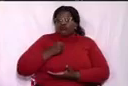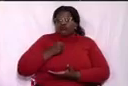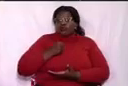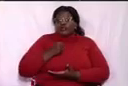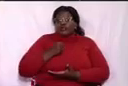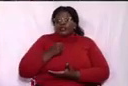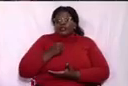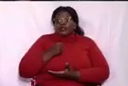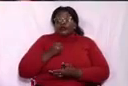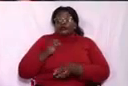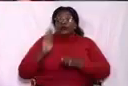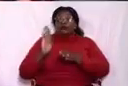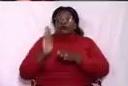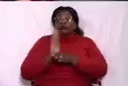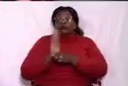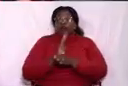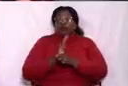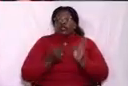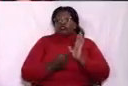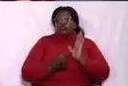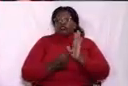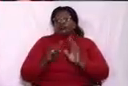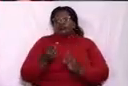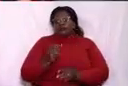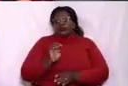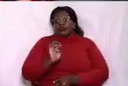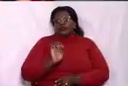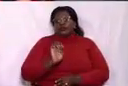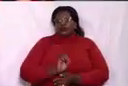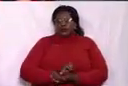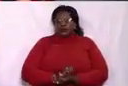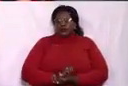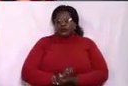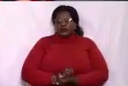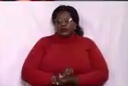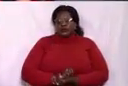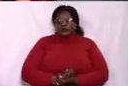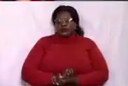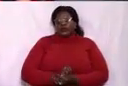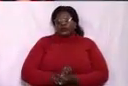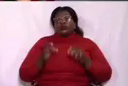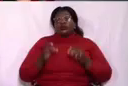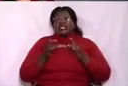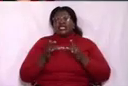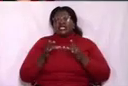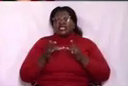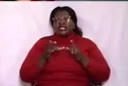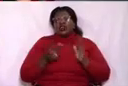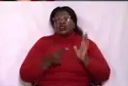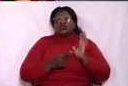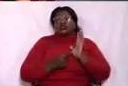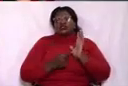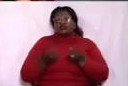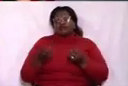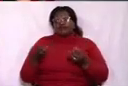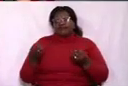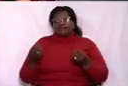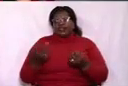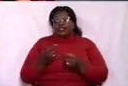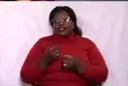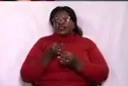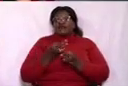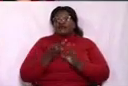marketing? Well, the internet offers so many free platforms, so I